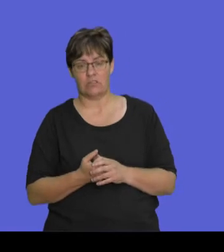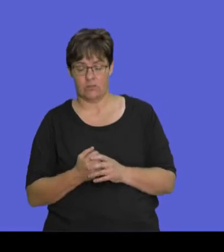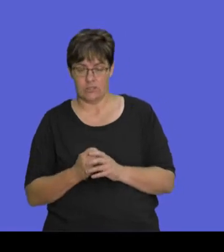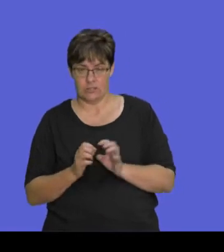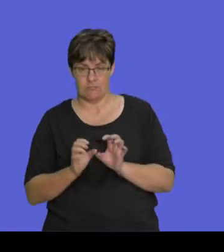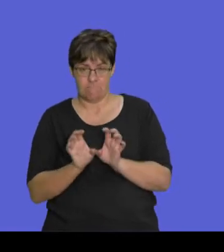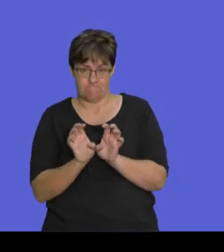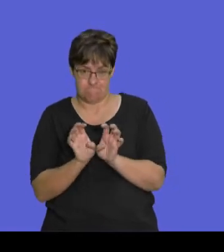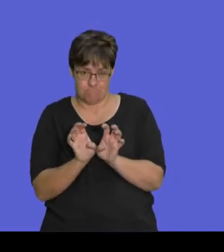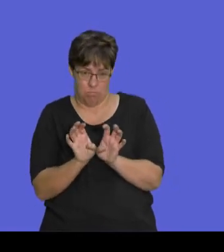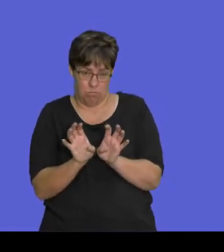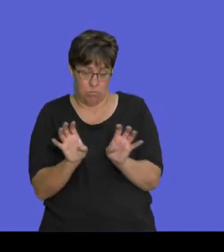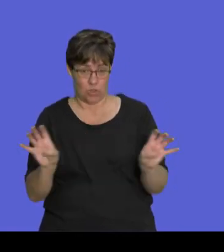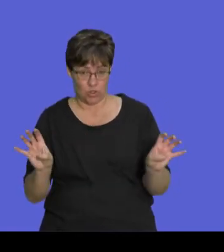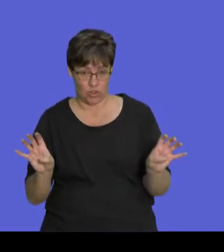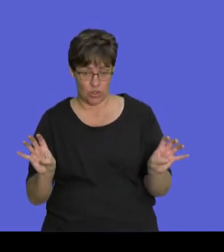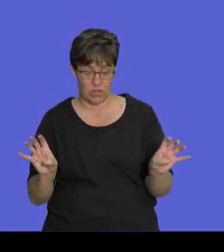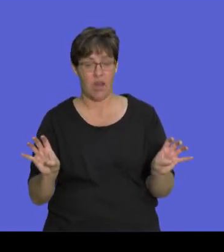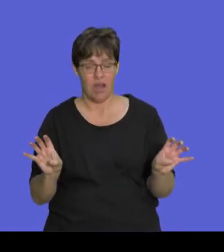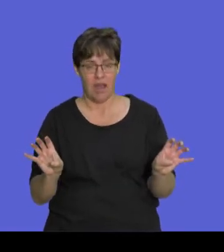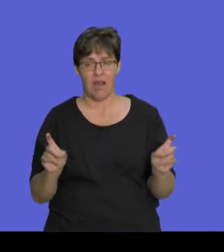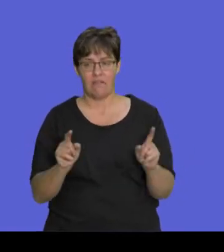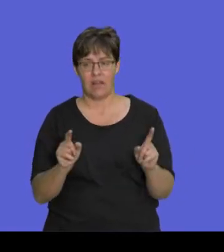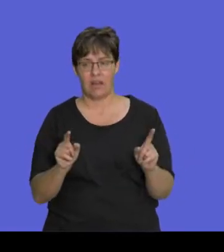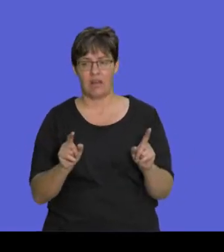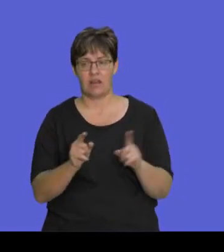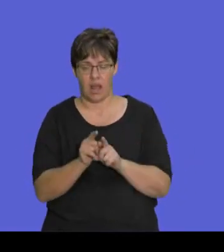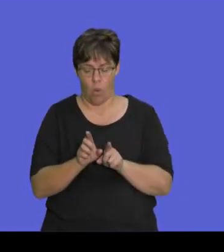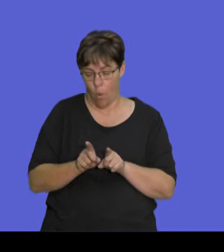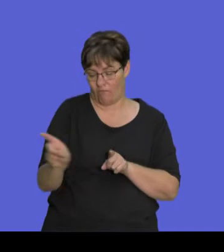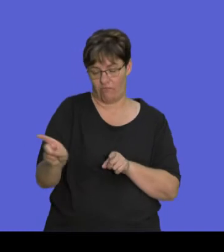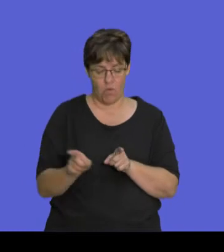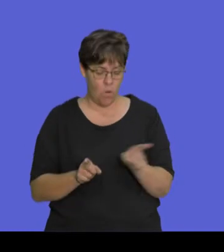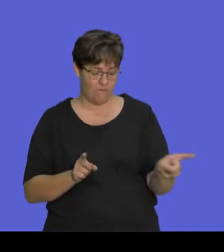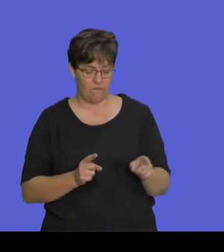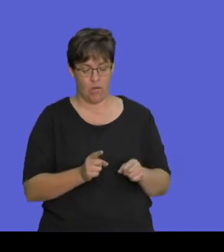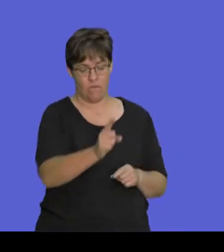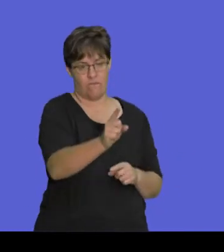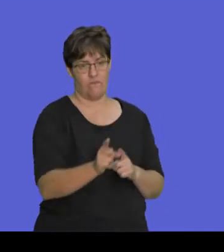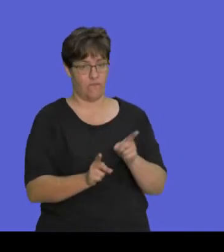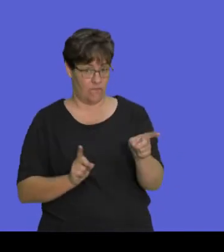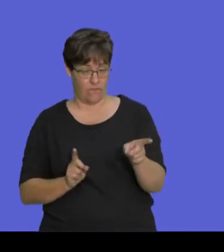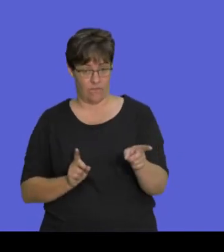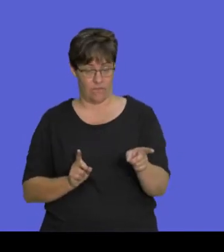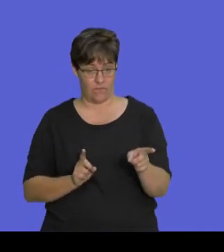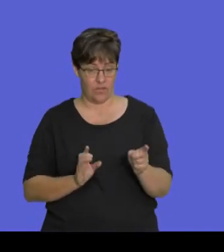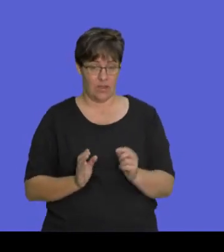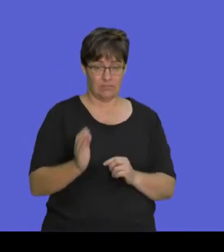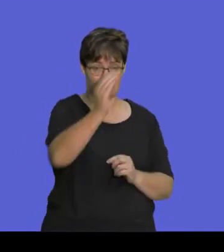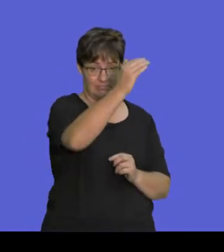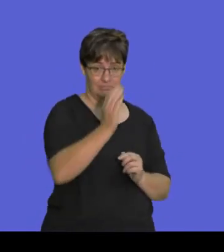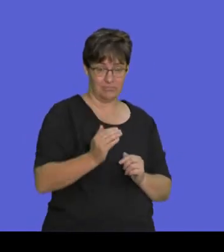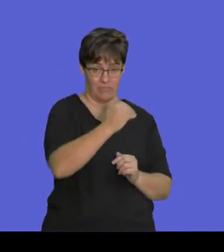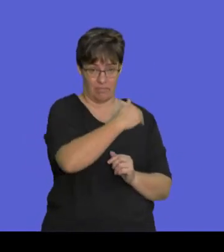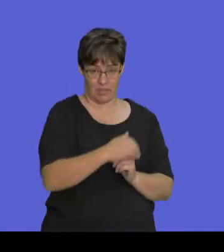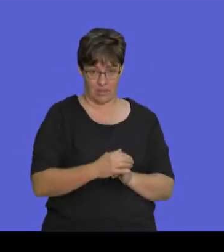a force of repulsion, okay? So these are the field lines as a result of that, okay? Now the direction, very,